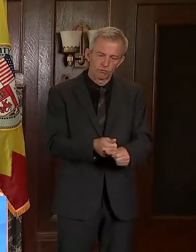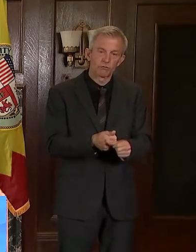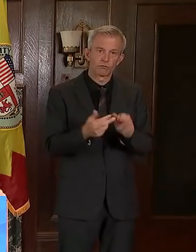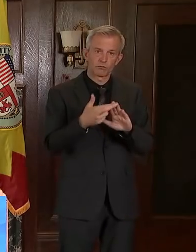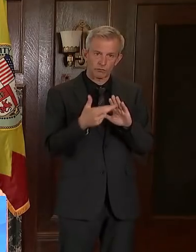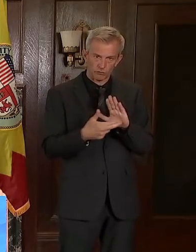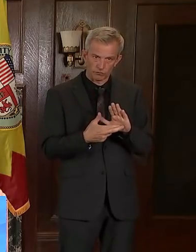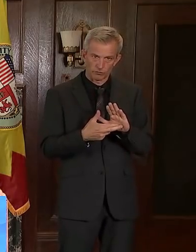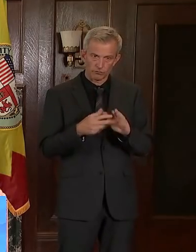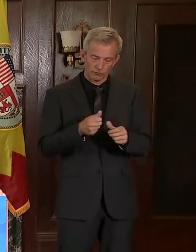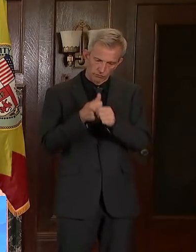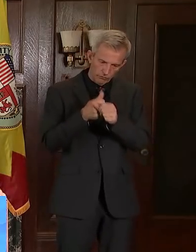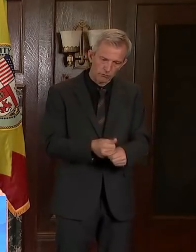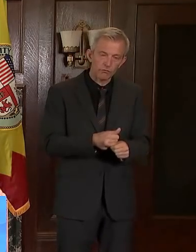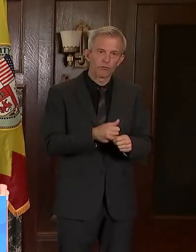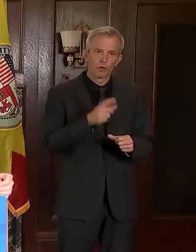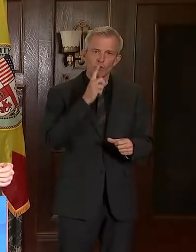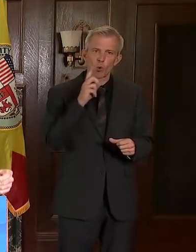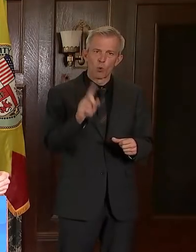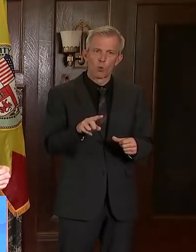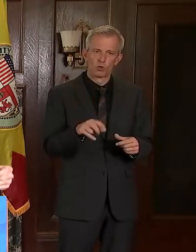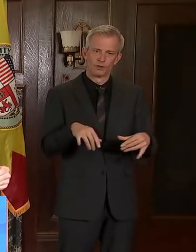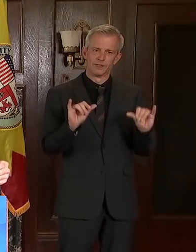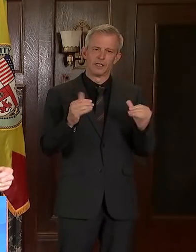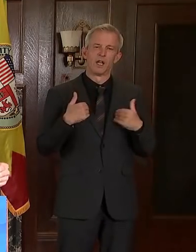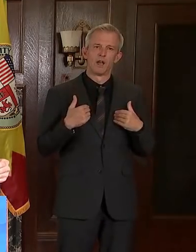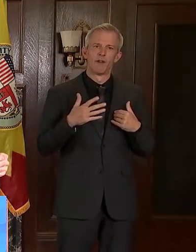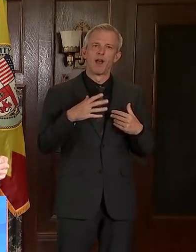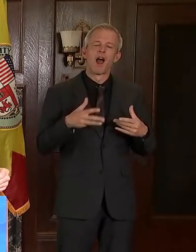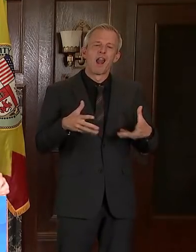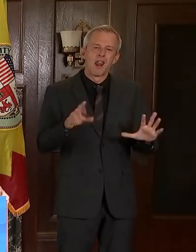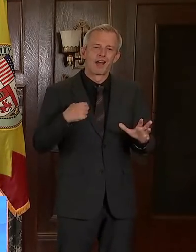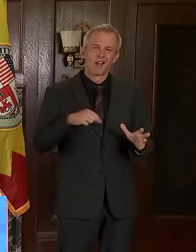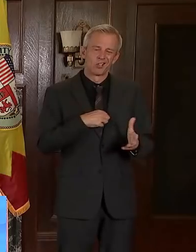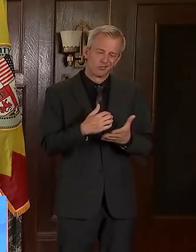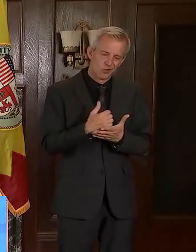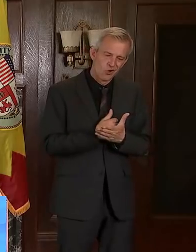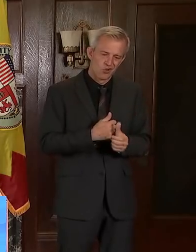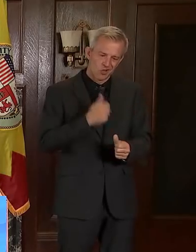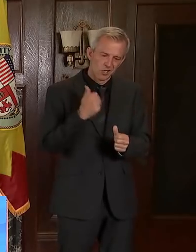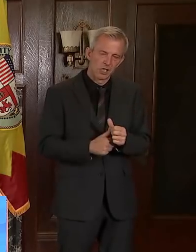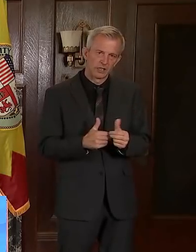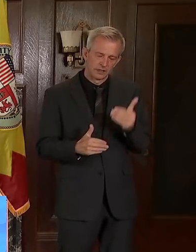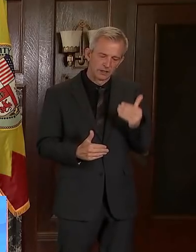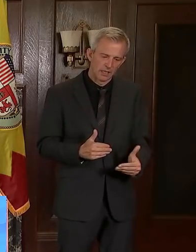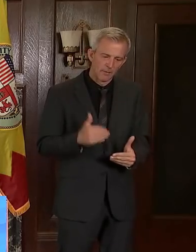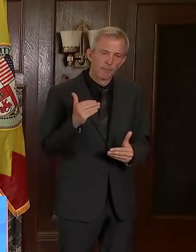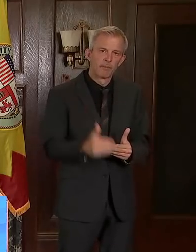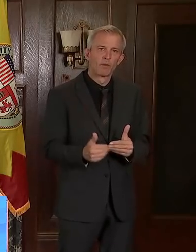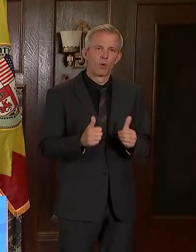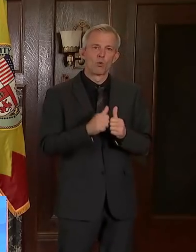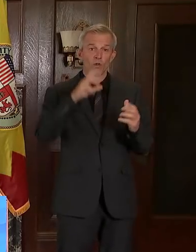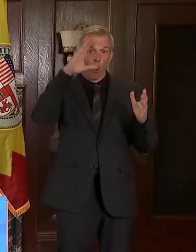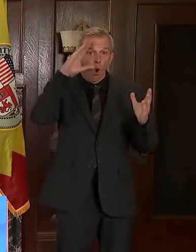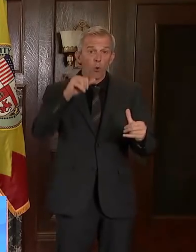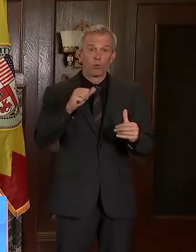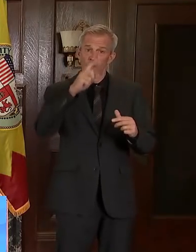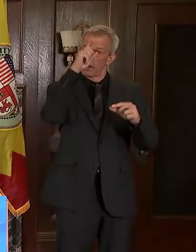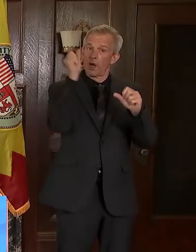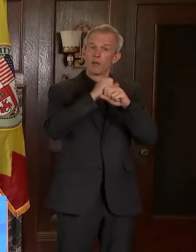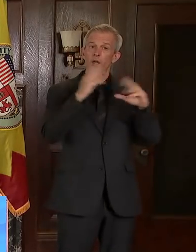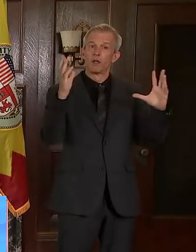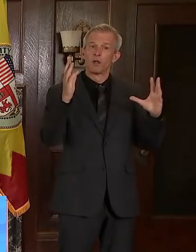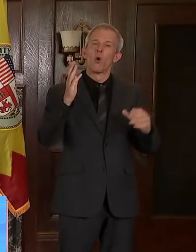to the orders that are still before us. And let us earn each step moving forward with the hope and the idea that there will